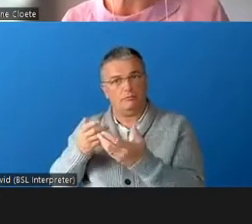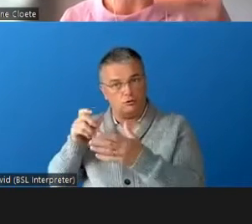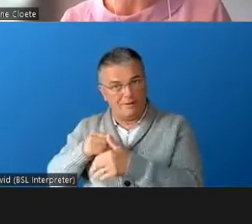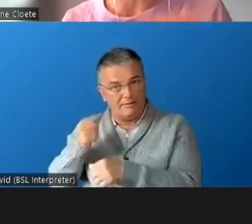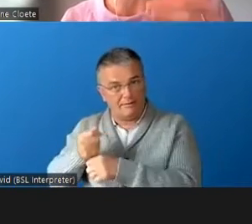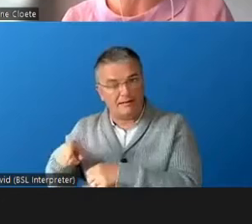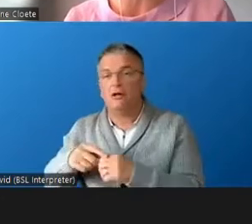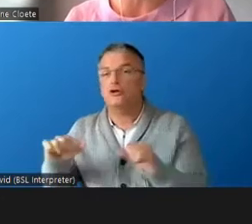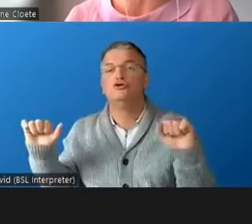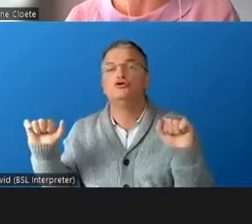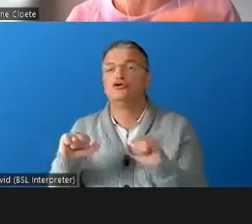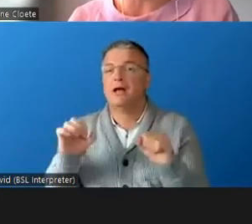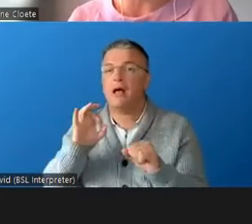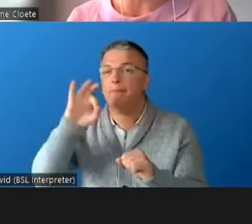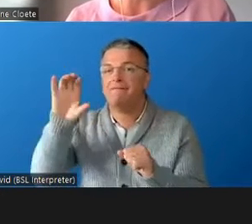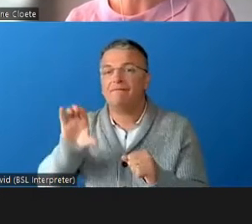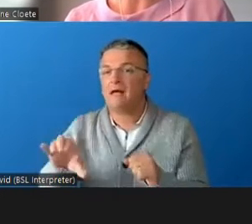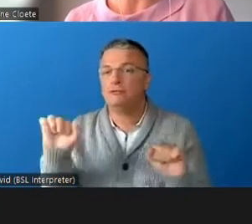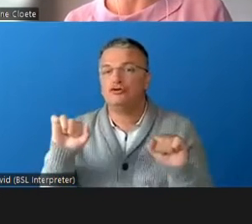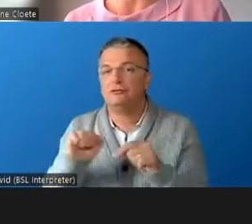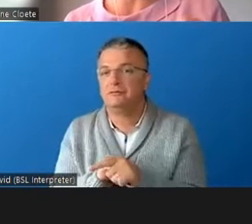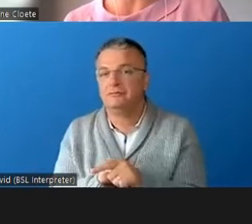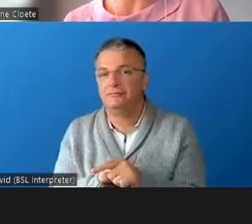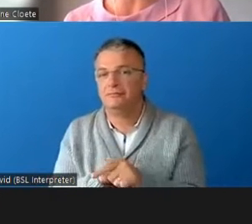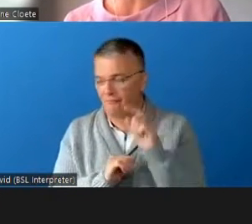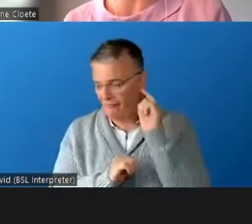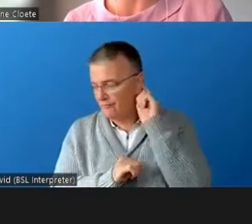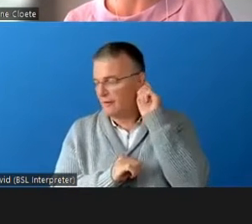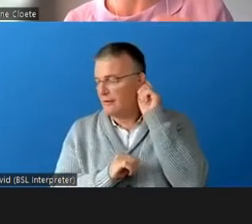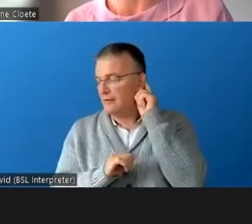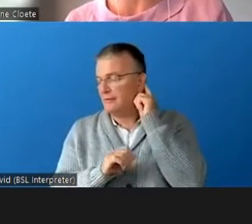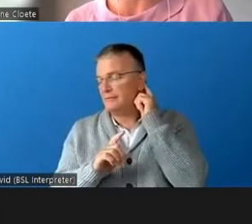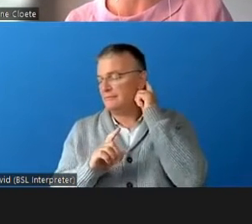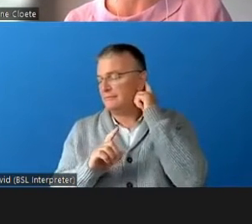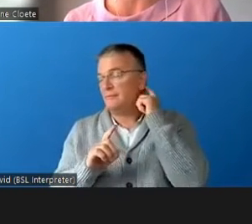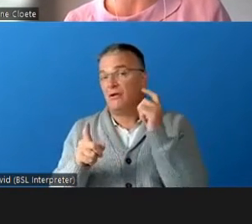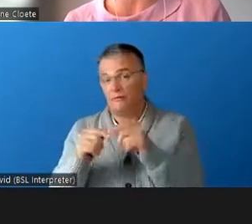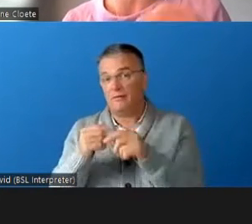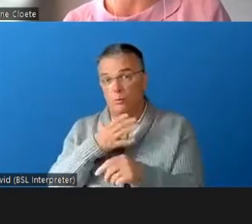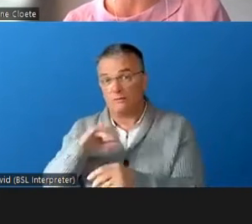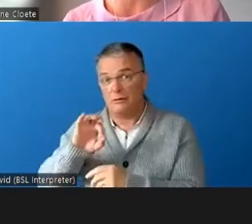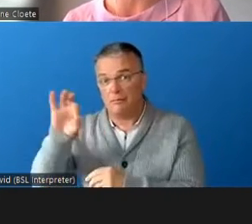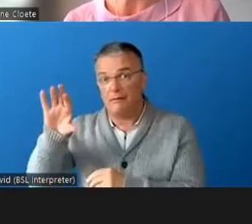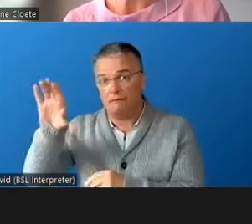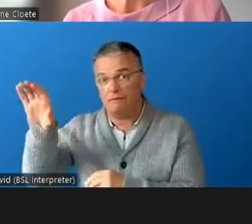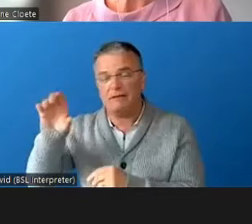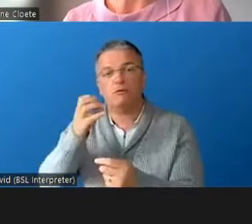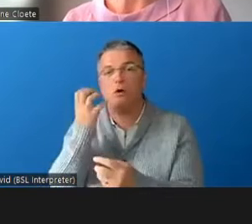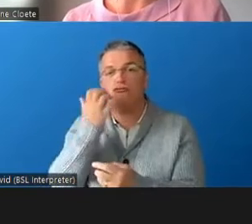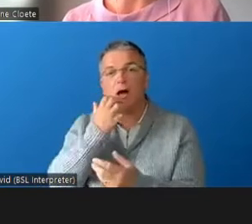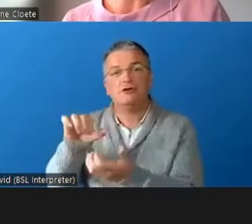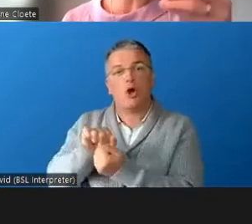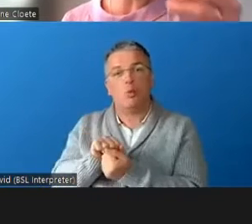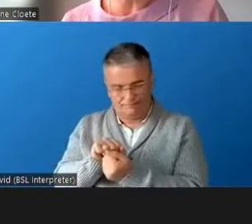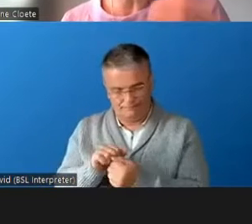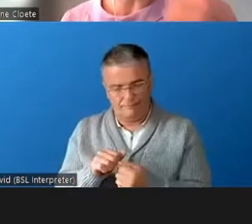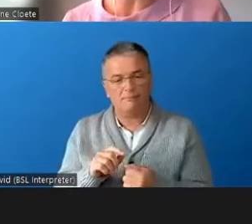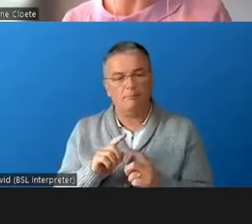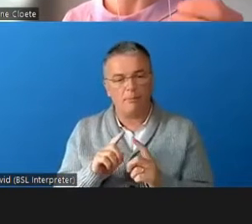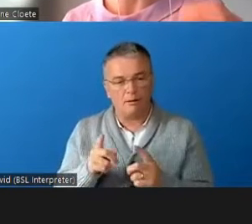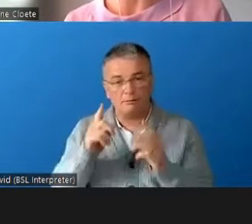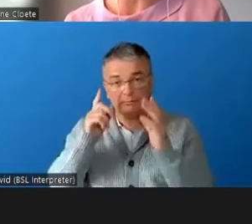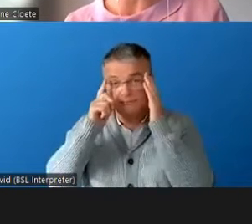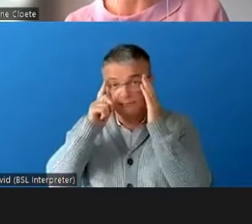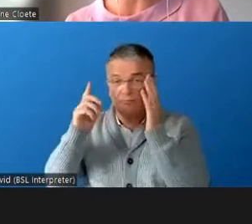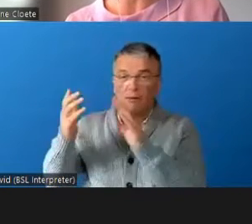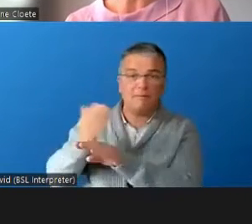had yet to apply for funding. And the funding that they wanted to apply for was for a rice loan. But before doing